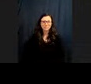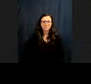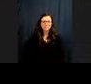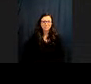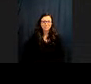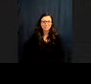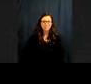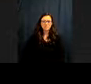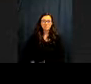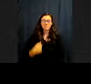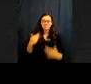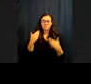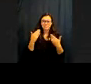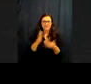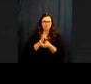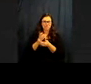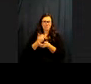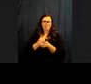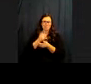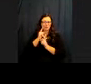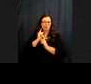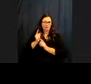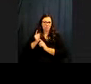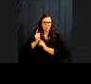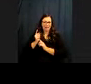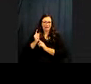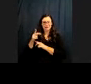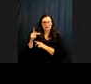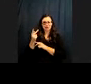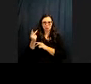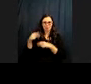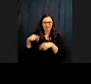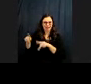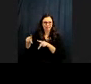I am going to have to interrupt myself for 1 second to just let my dog out right here.